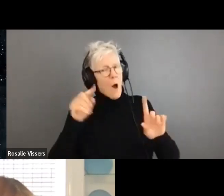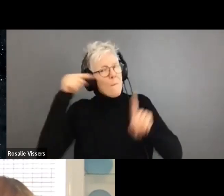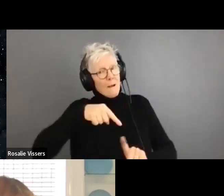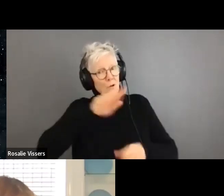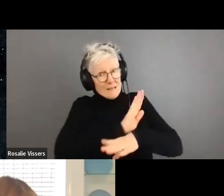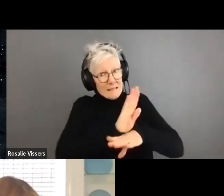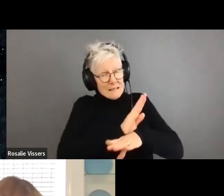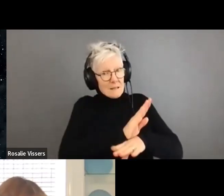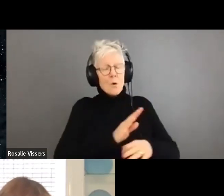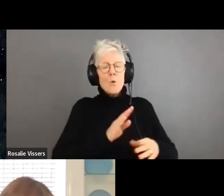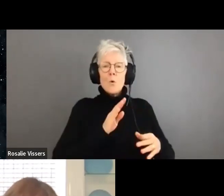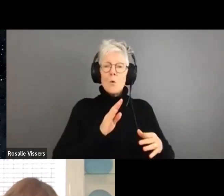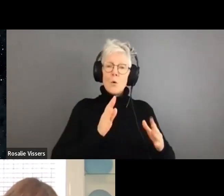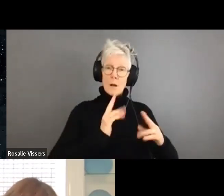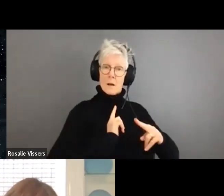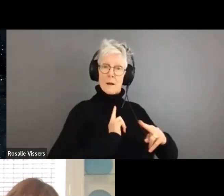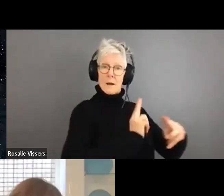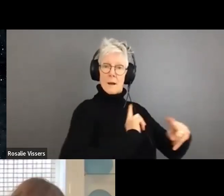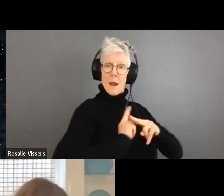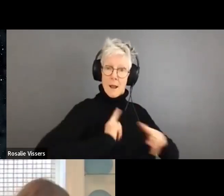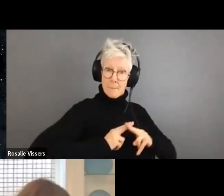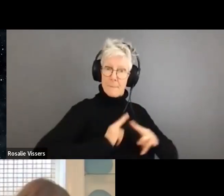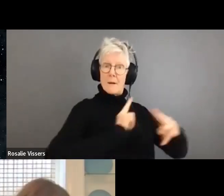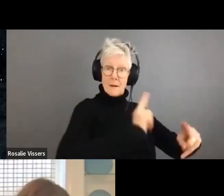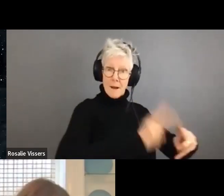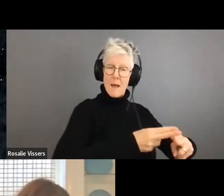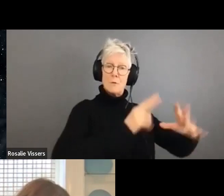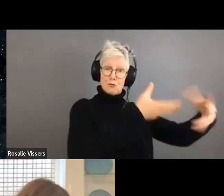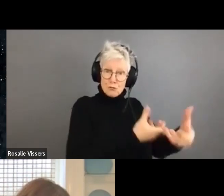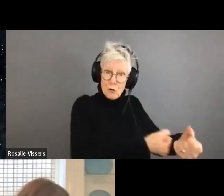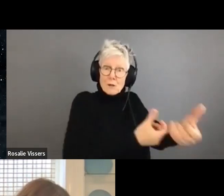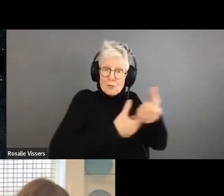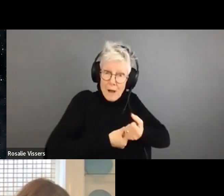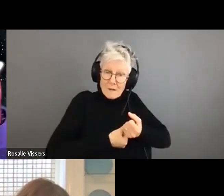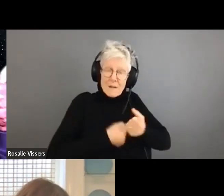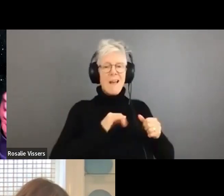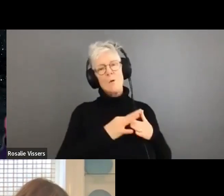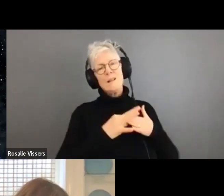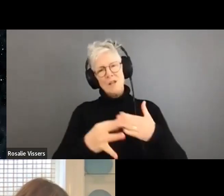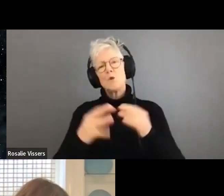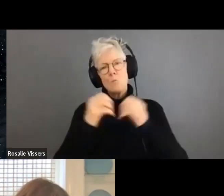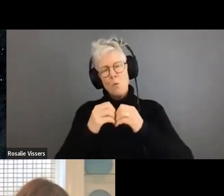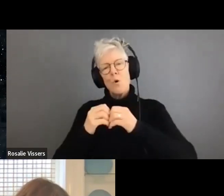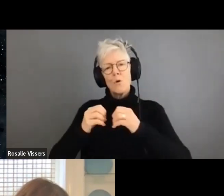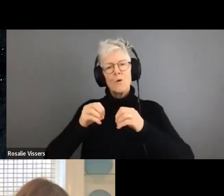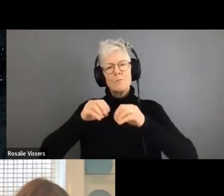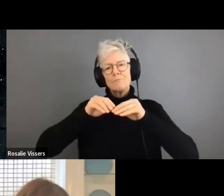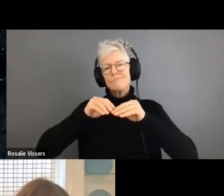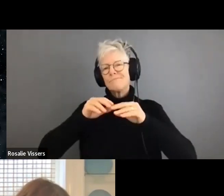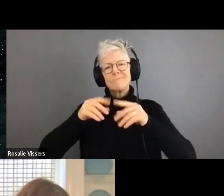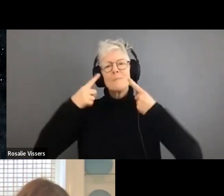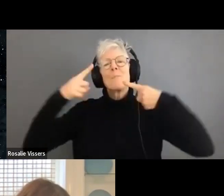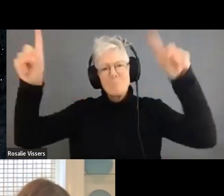leads to profitability. So then when I contact other organizations for potential sponsorship, I can use the credibility of Dove Men